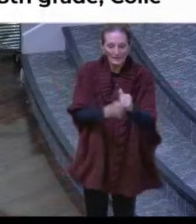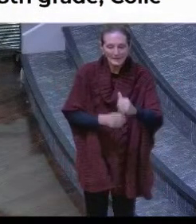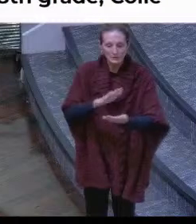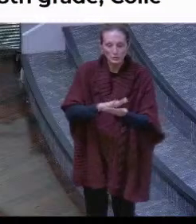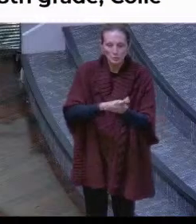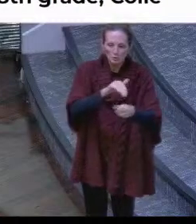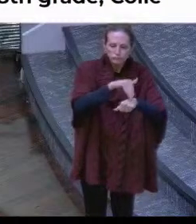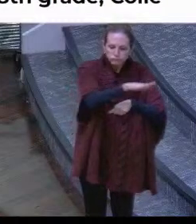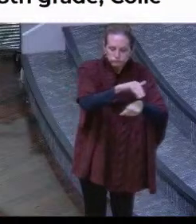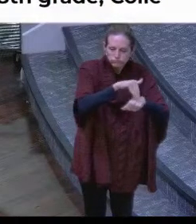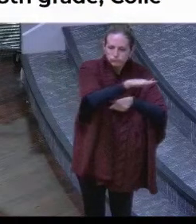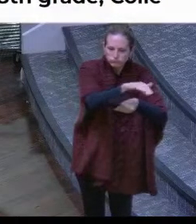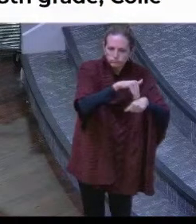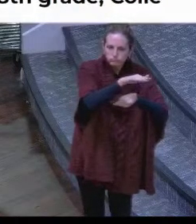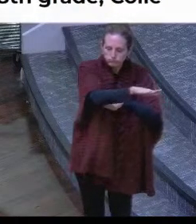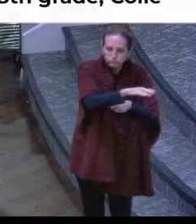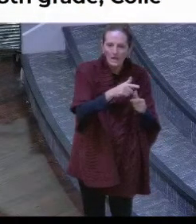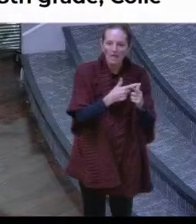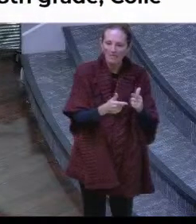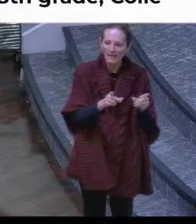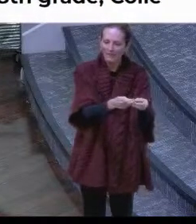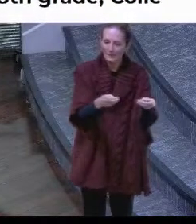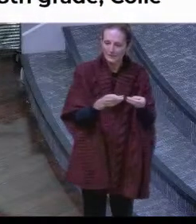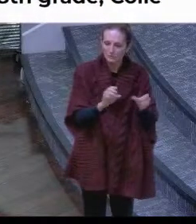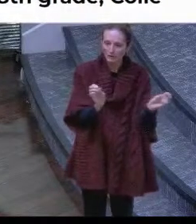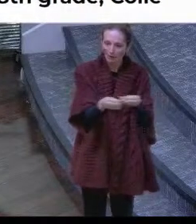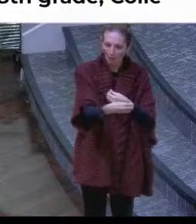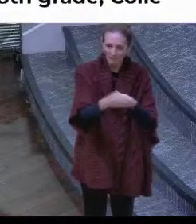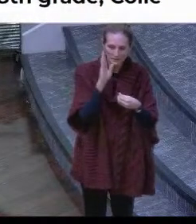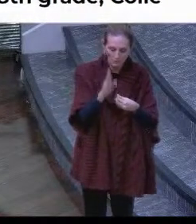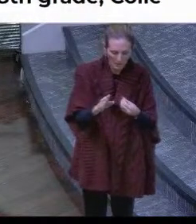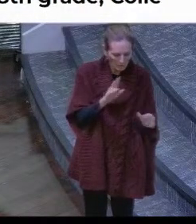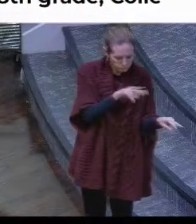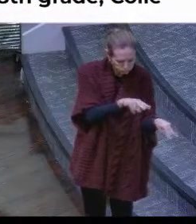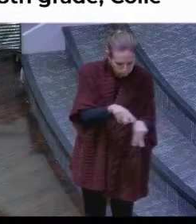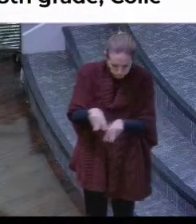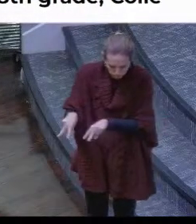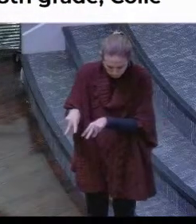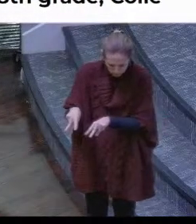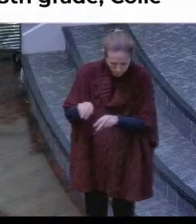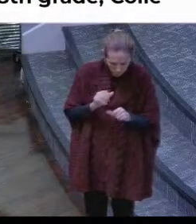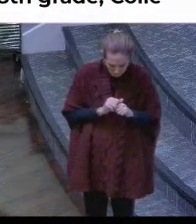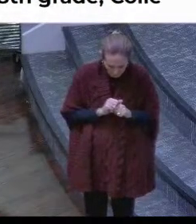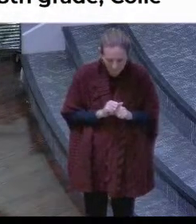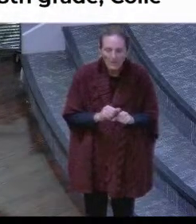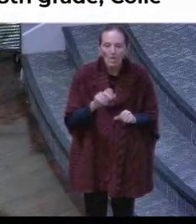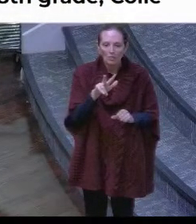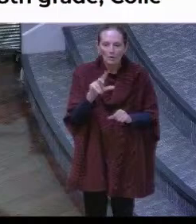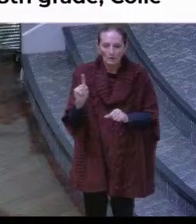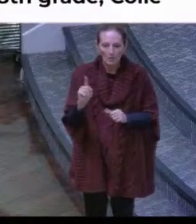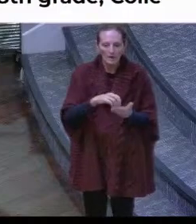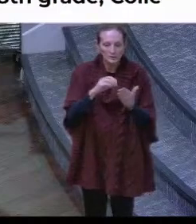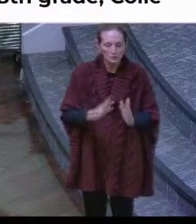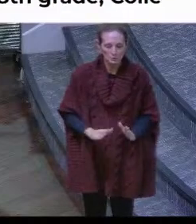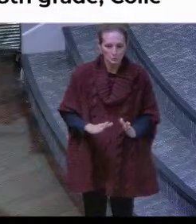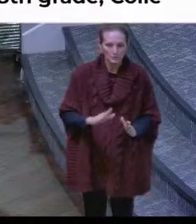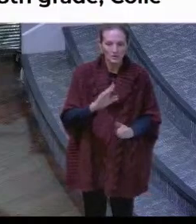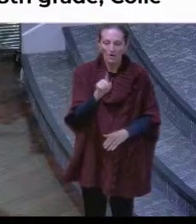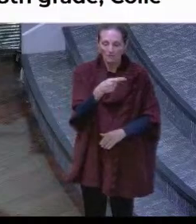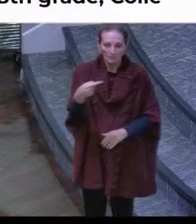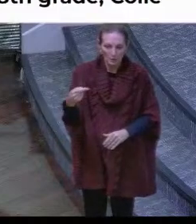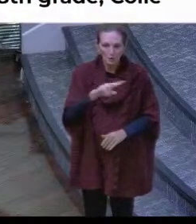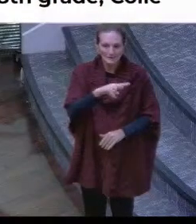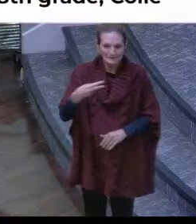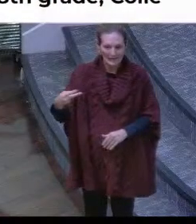them to the district office to be reviewed by a panel of judges. We have 31 students who won first, second, or